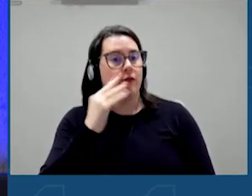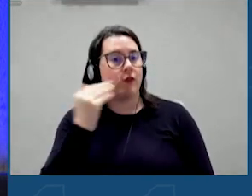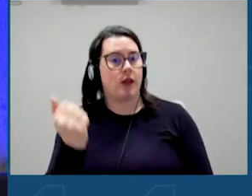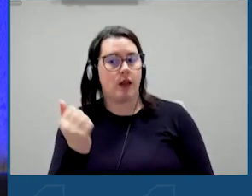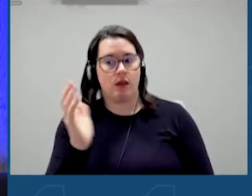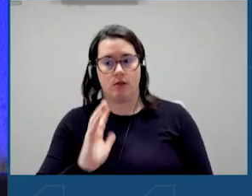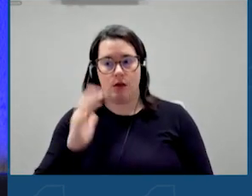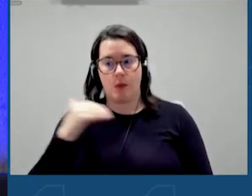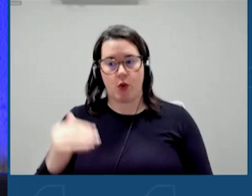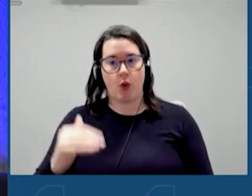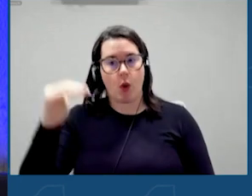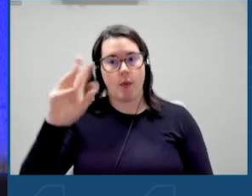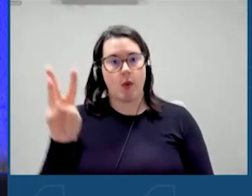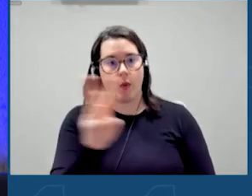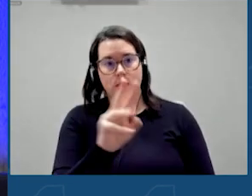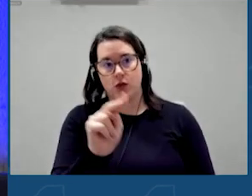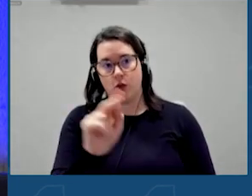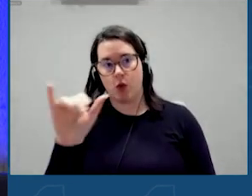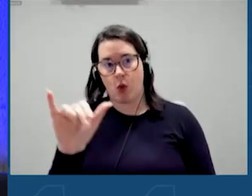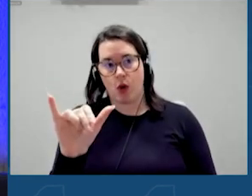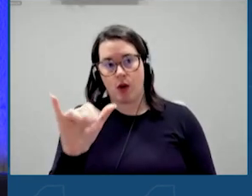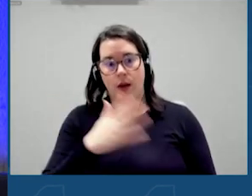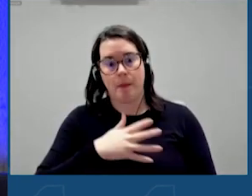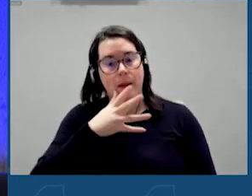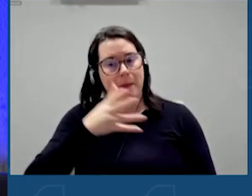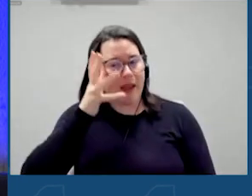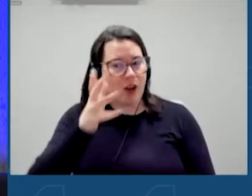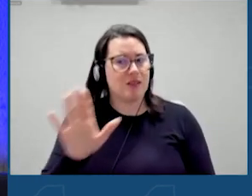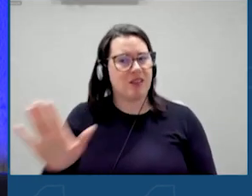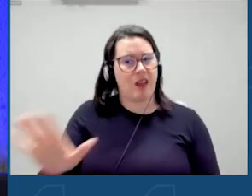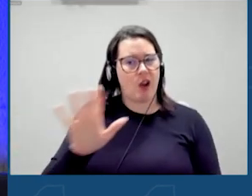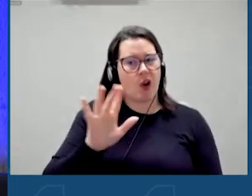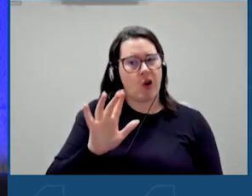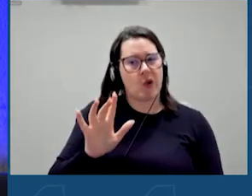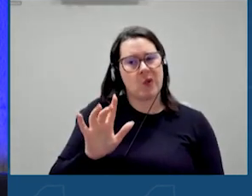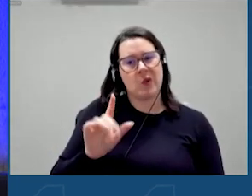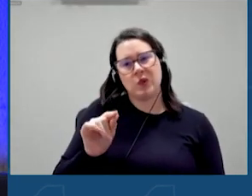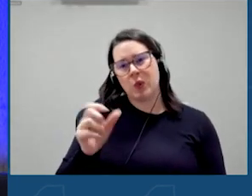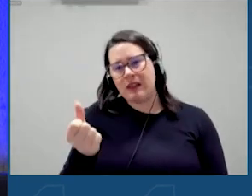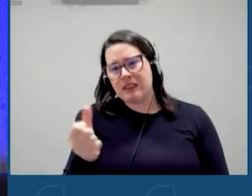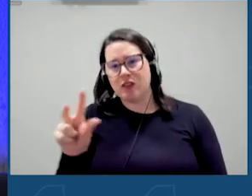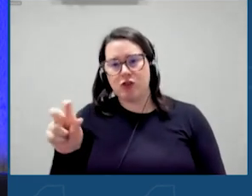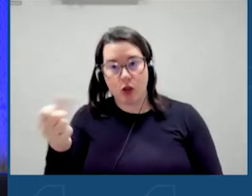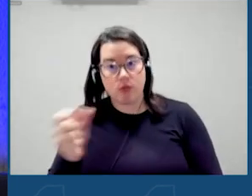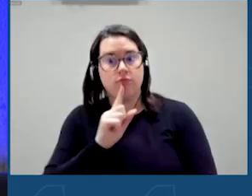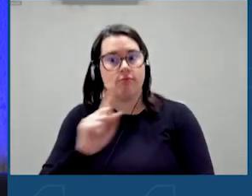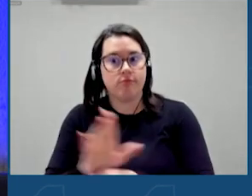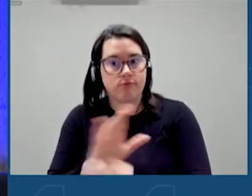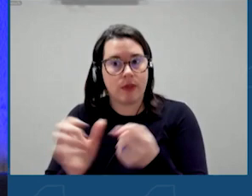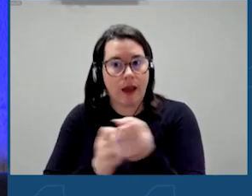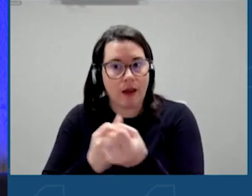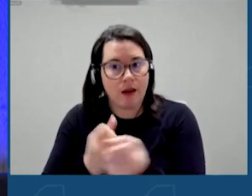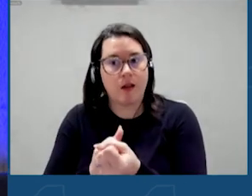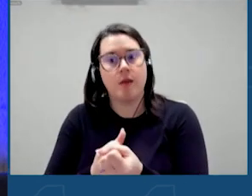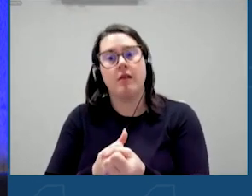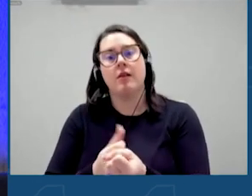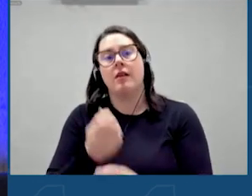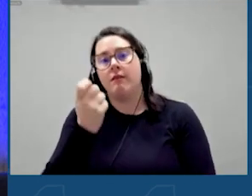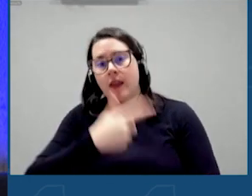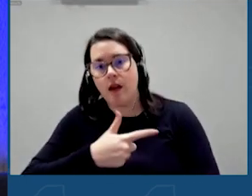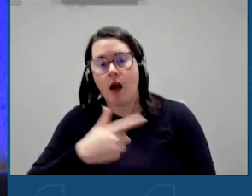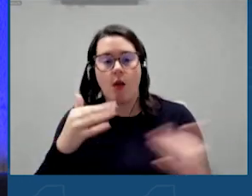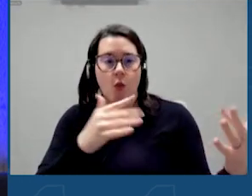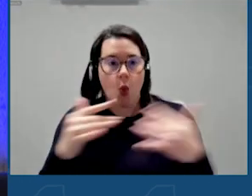up in Western New York, my parents in their 20s, literally in their early 30s, were activists, Vietnam War and civil rights and